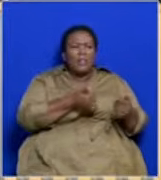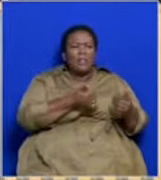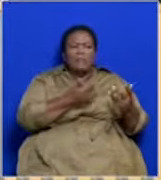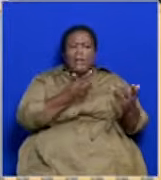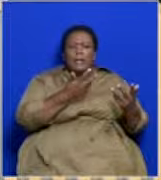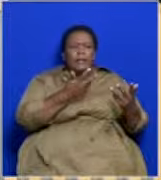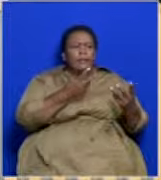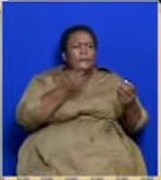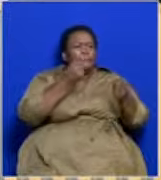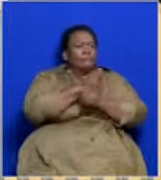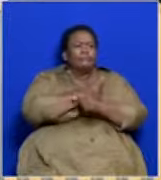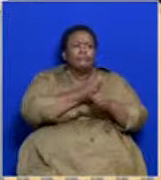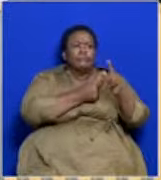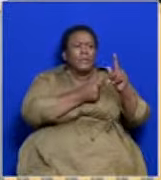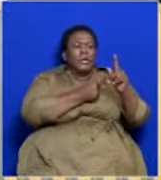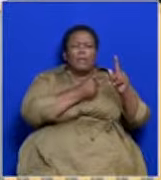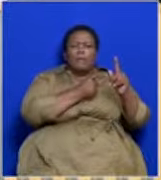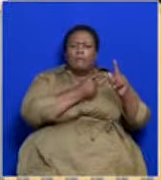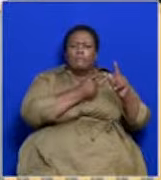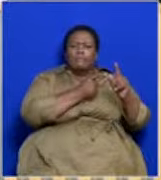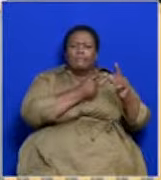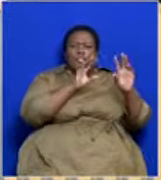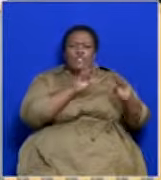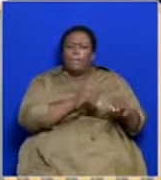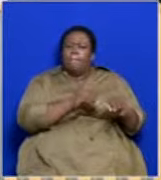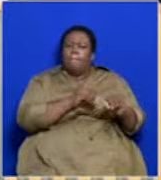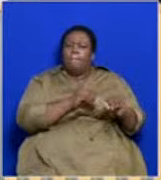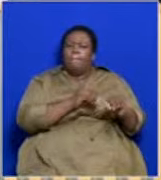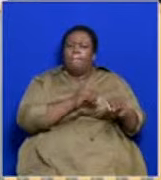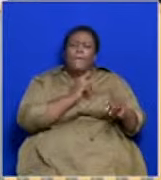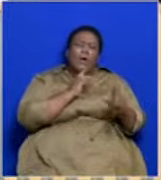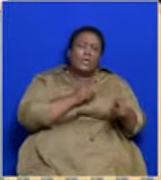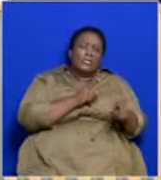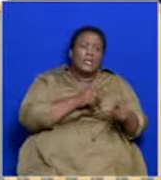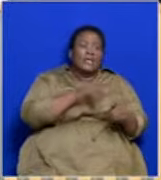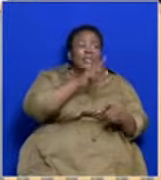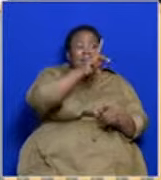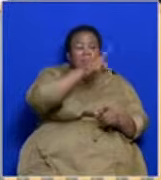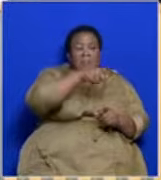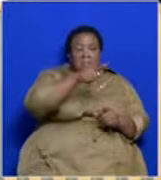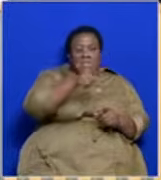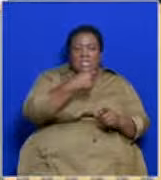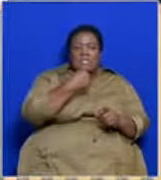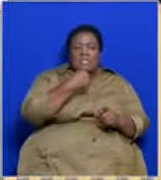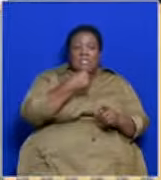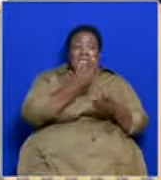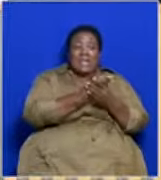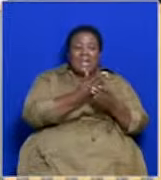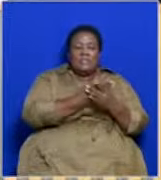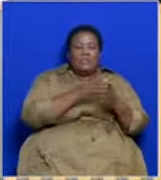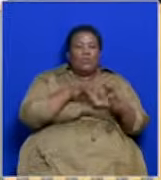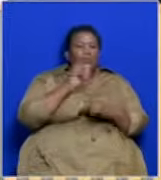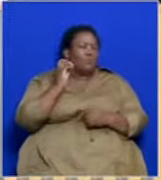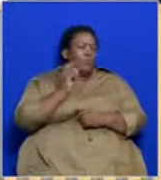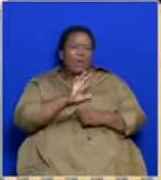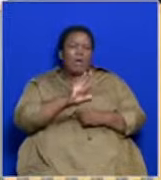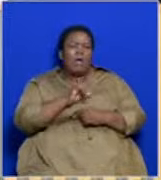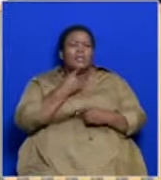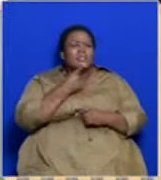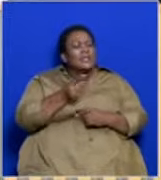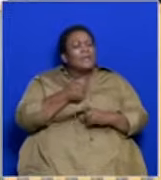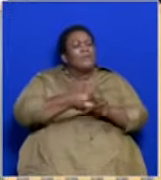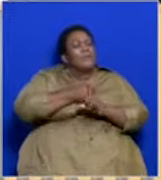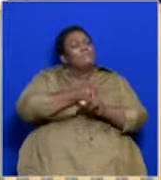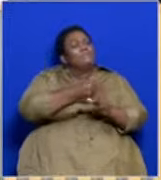not immediately withdraw the case. They said, make effort. At the end of the day, we didn't